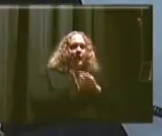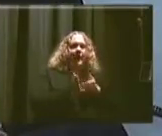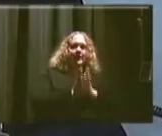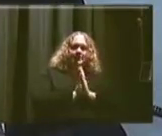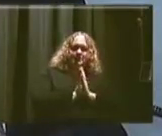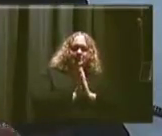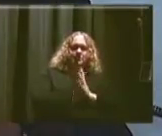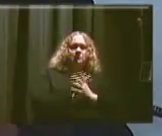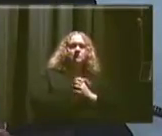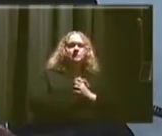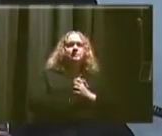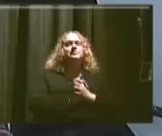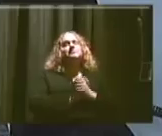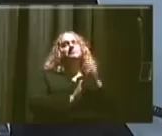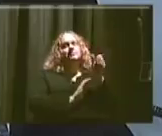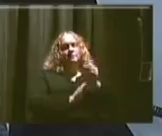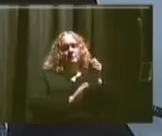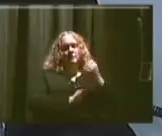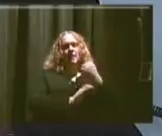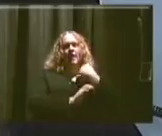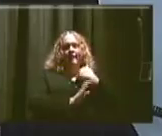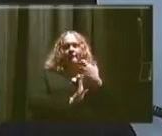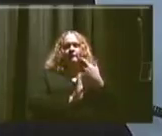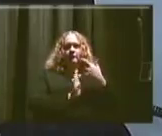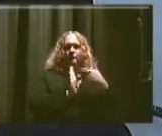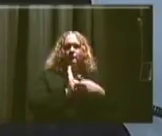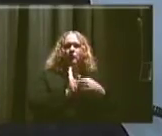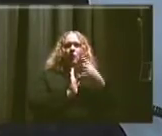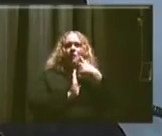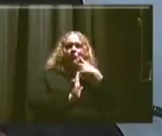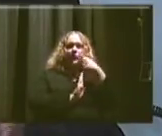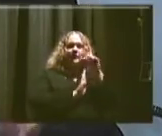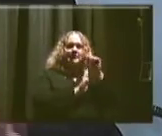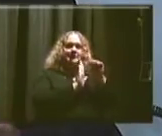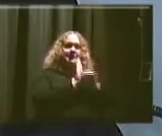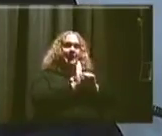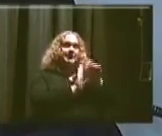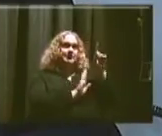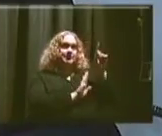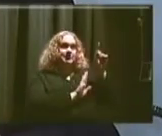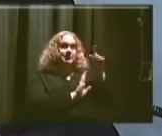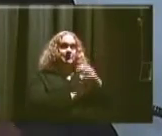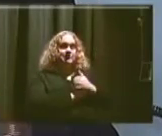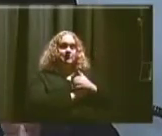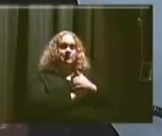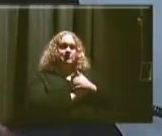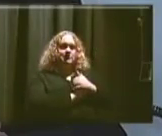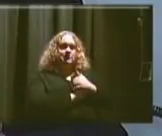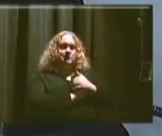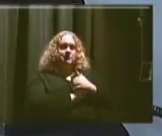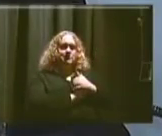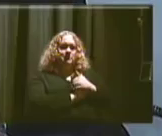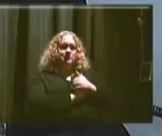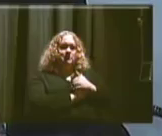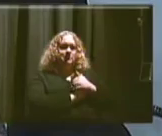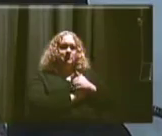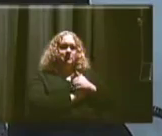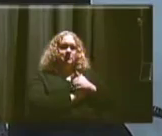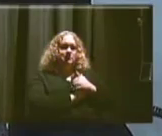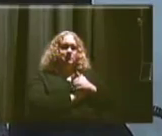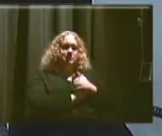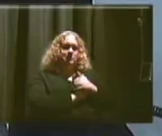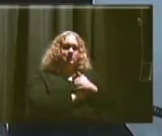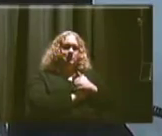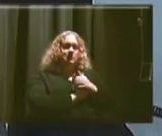there are provisions for the state to basically deal with low-performing